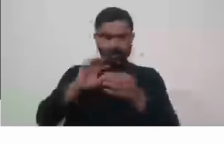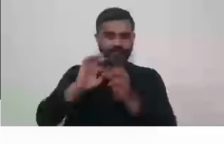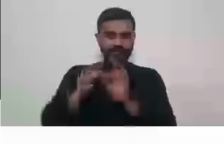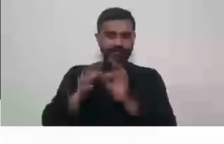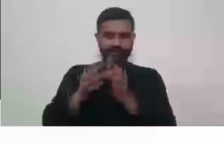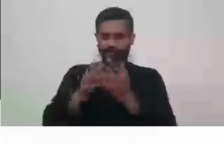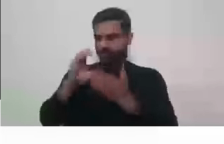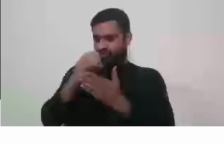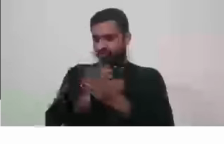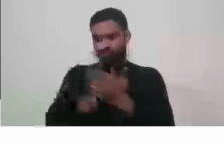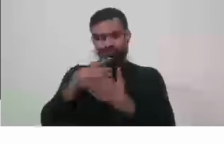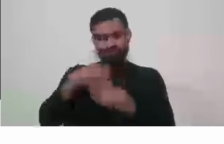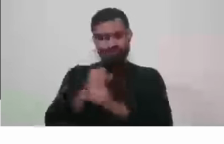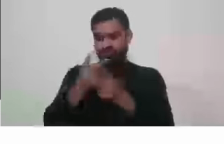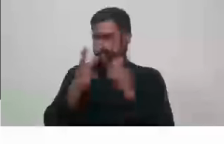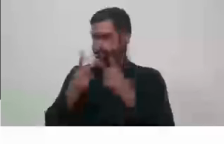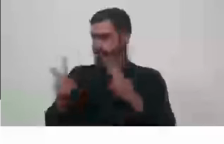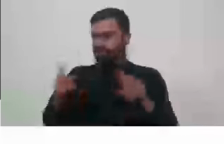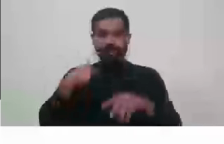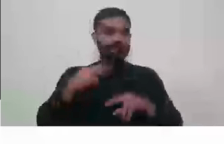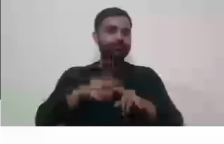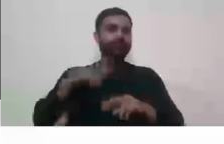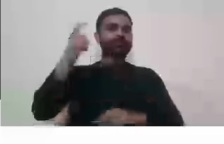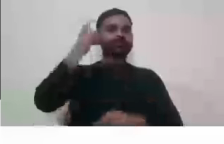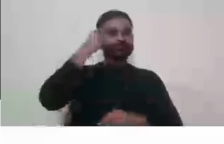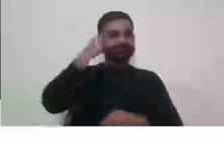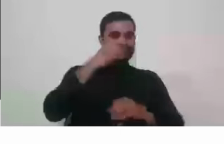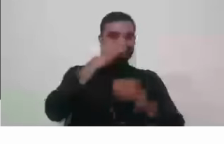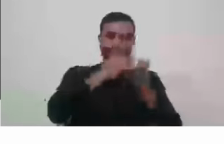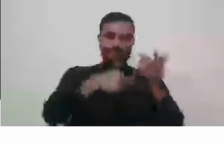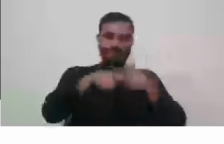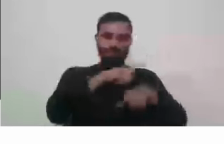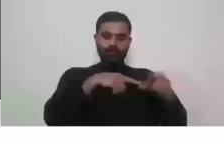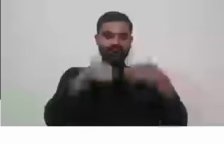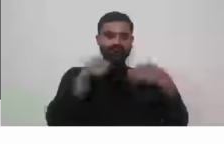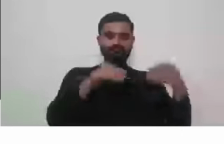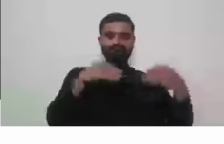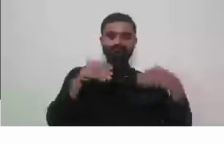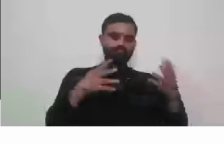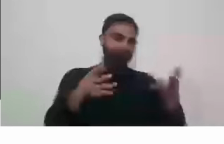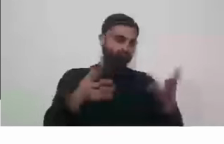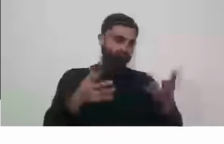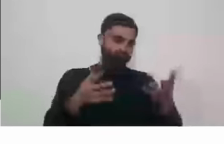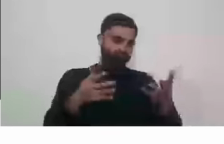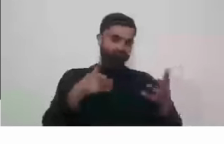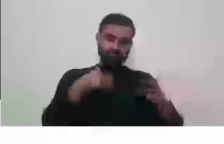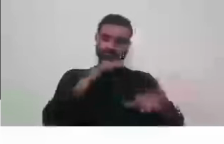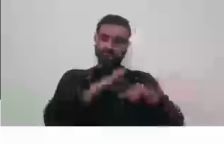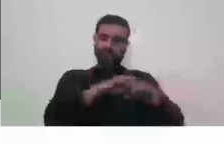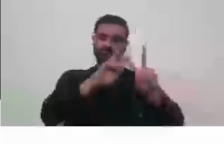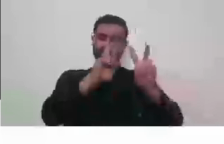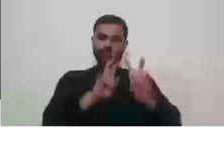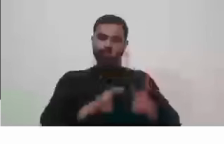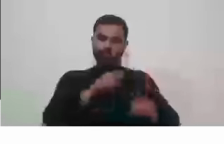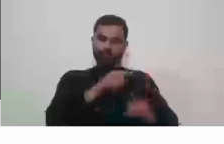that's something different. If we think of language as something like, flexible thing, and we can touch upon anything from